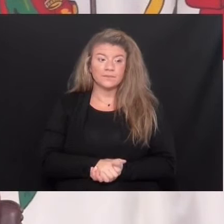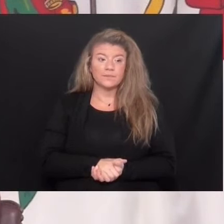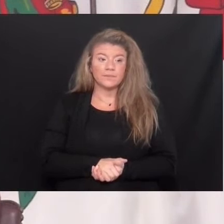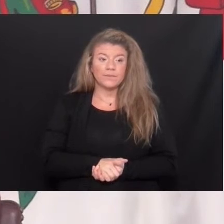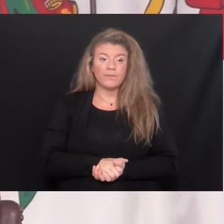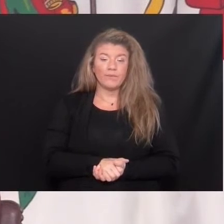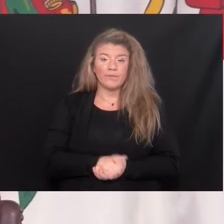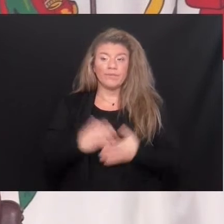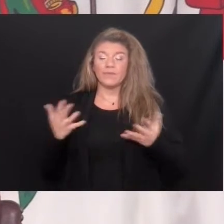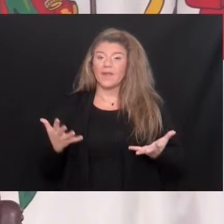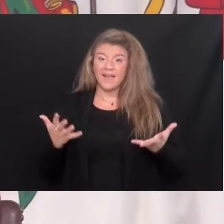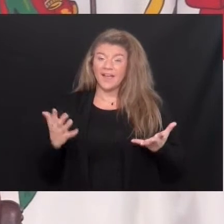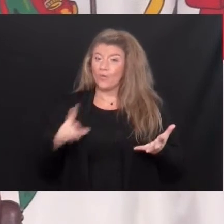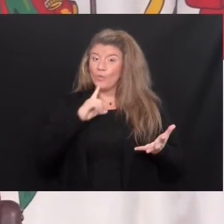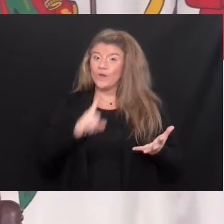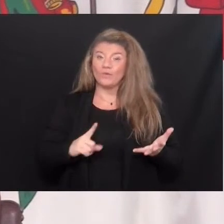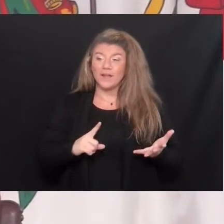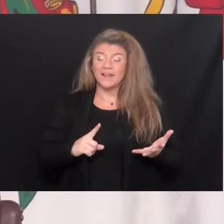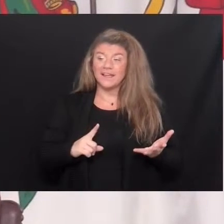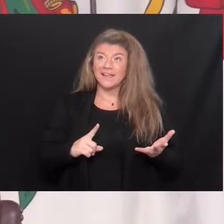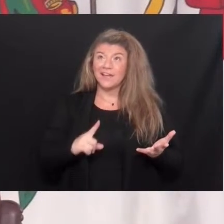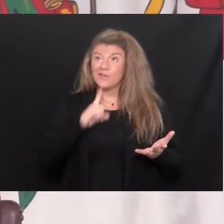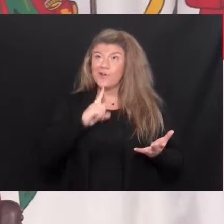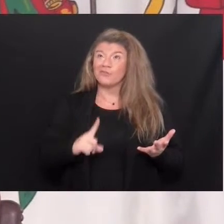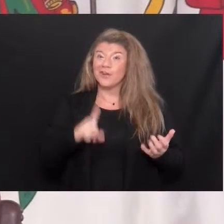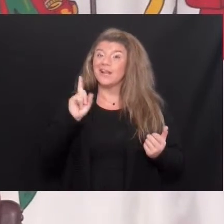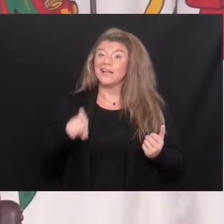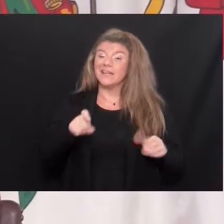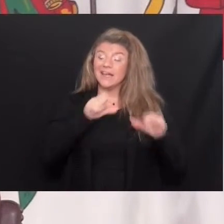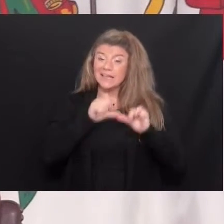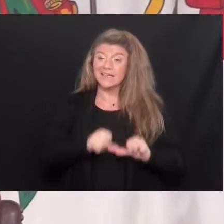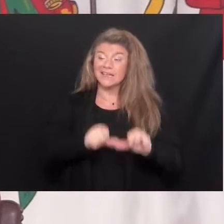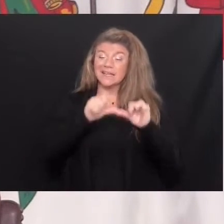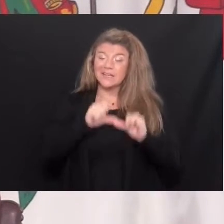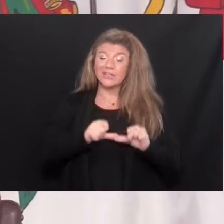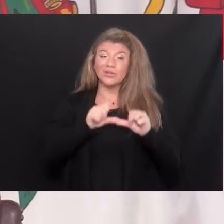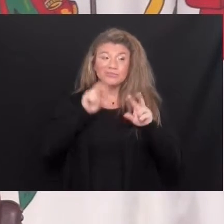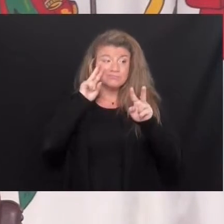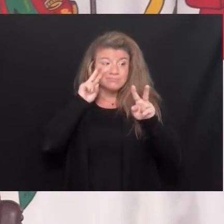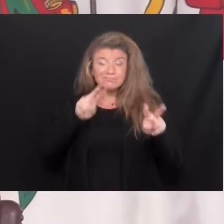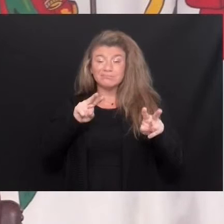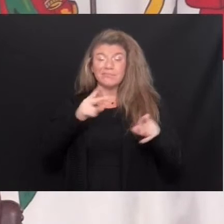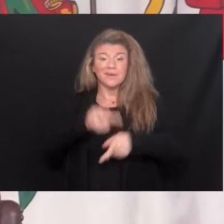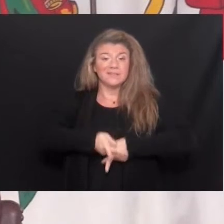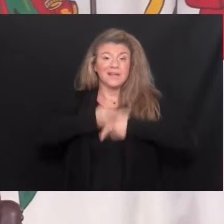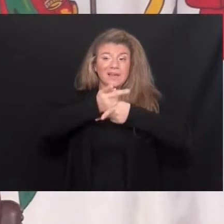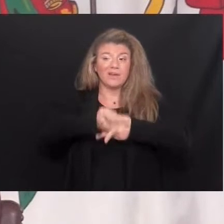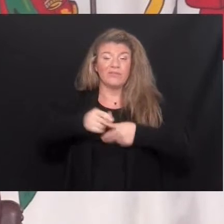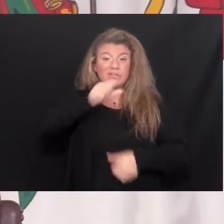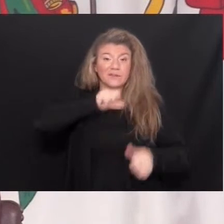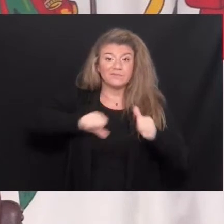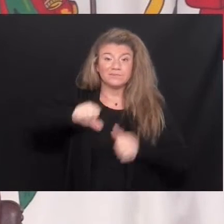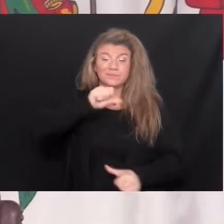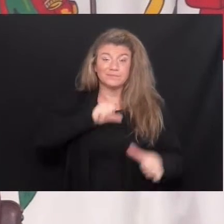We really do need to continue to stay on our toes in every way.